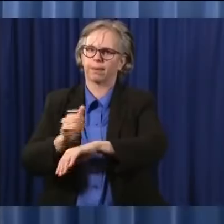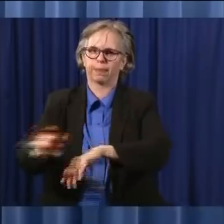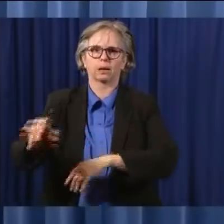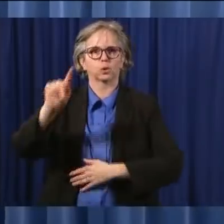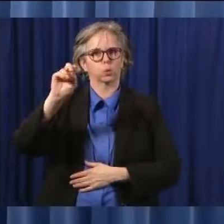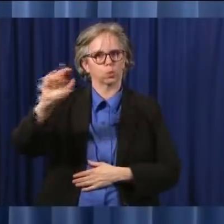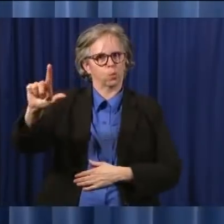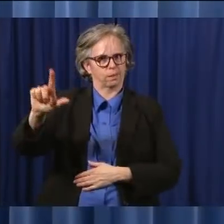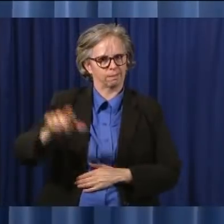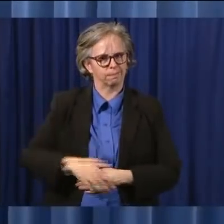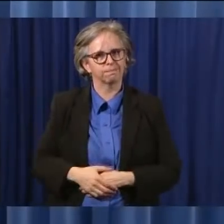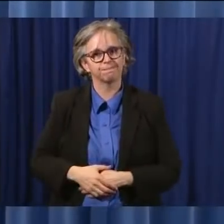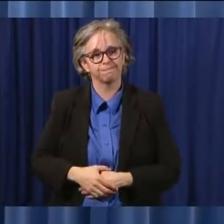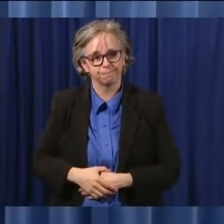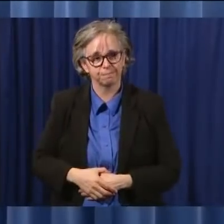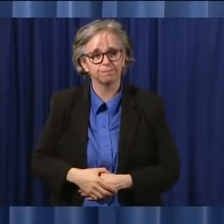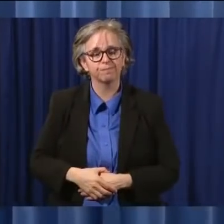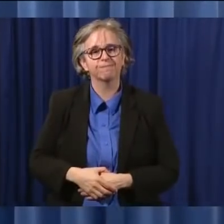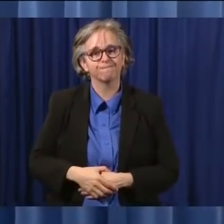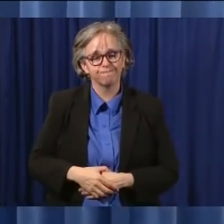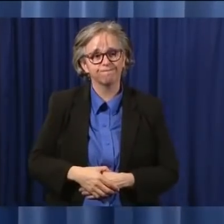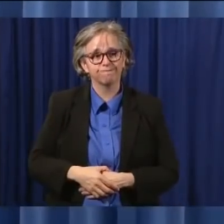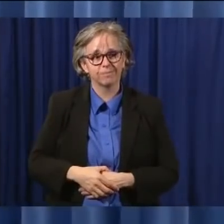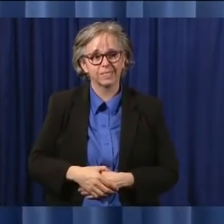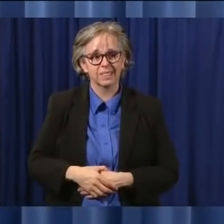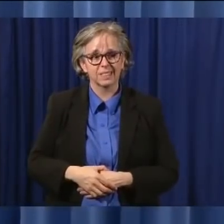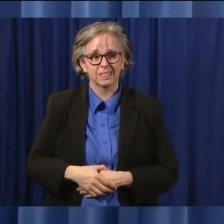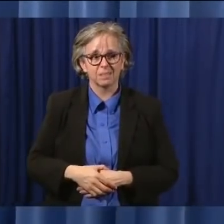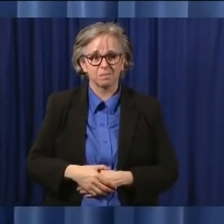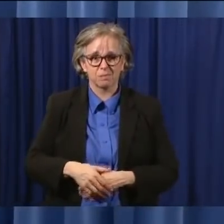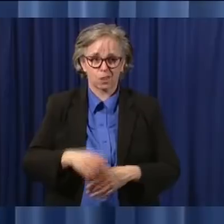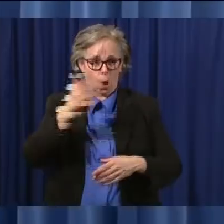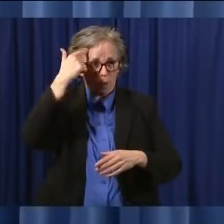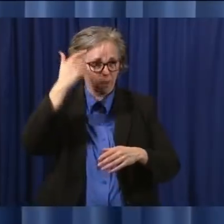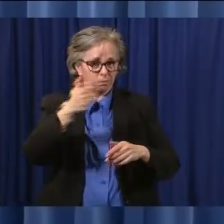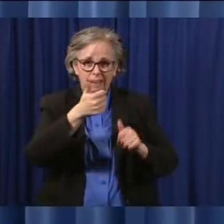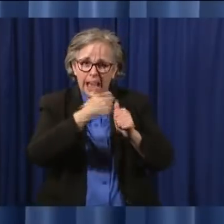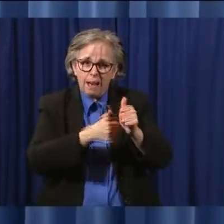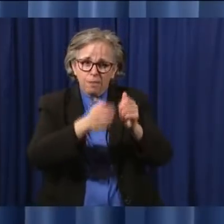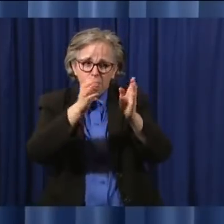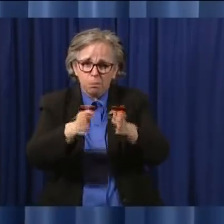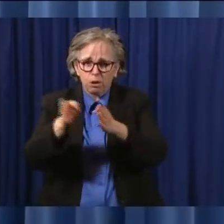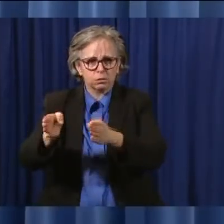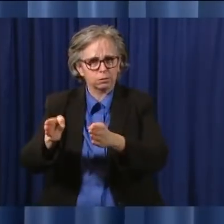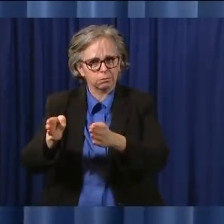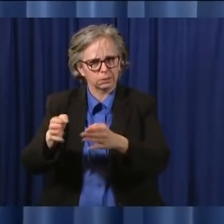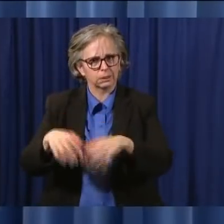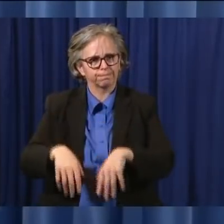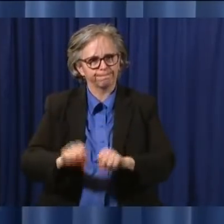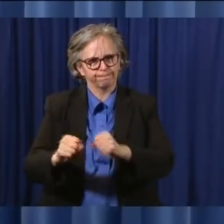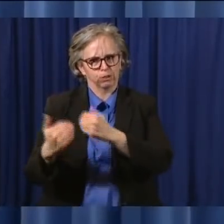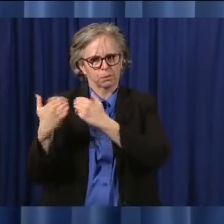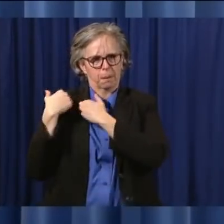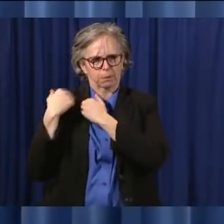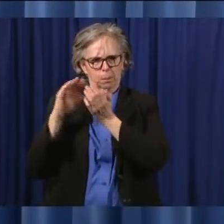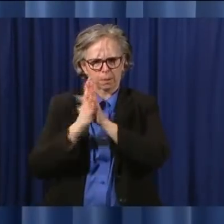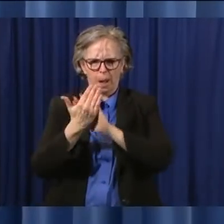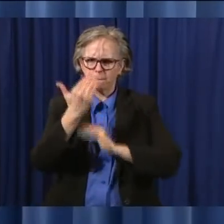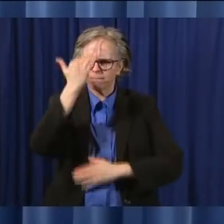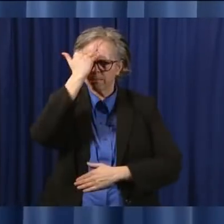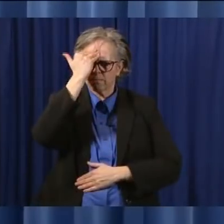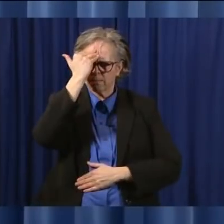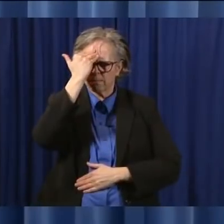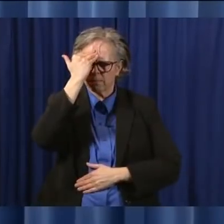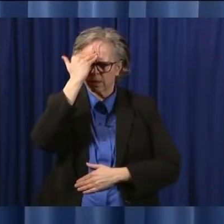Each of us has a responsibility to be mindful of and work to counteract health disparities wherever they